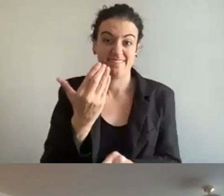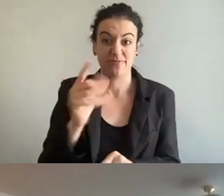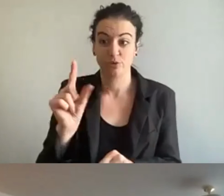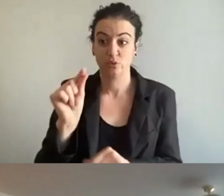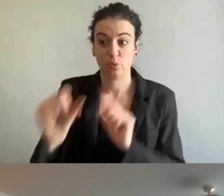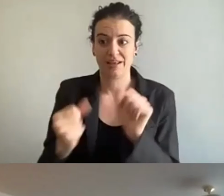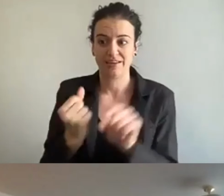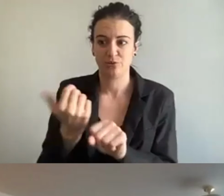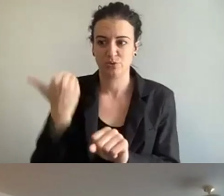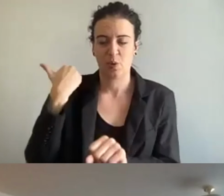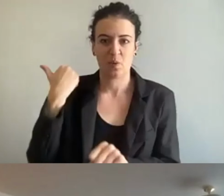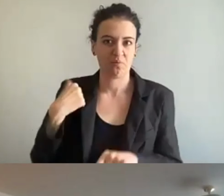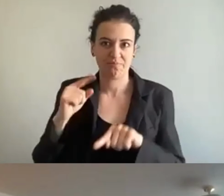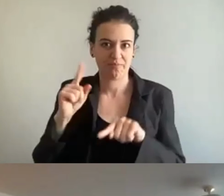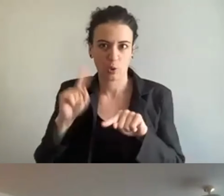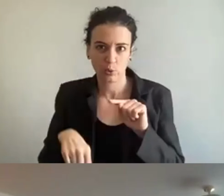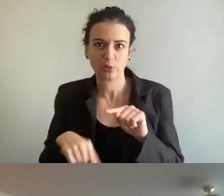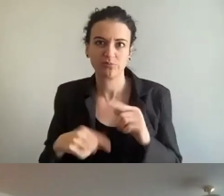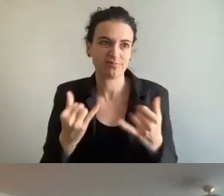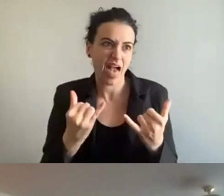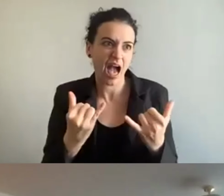So,